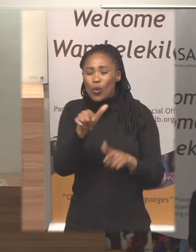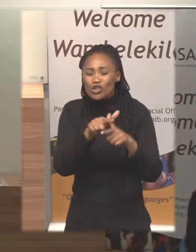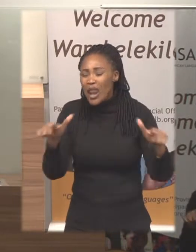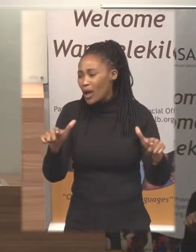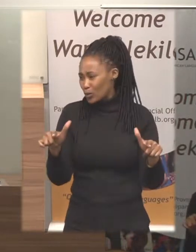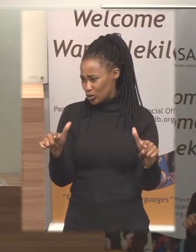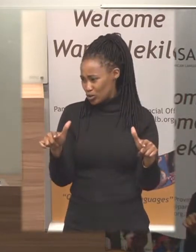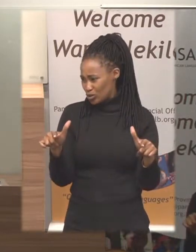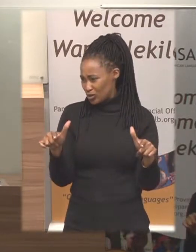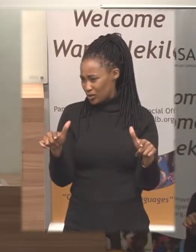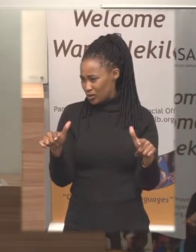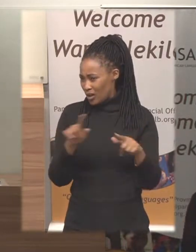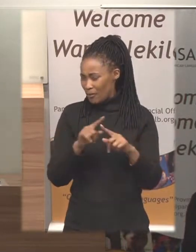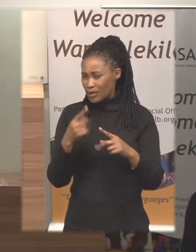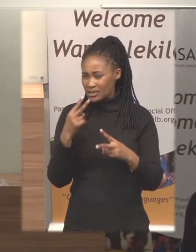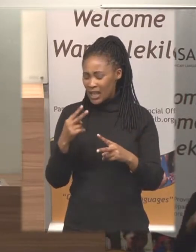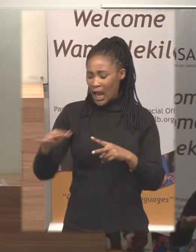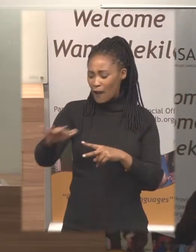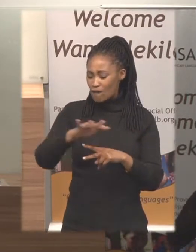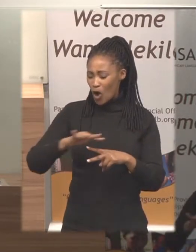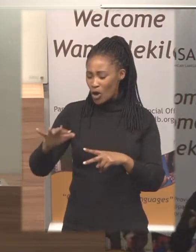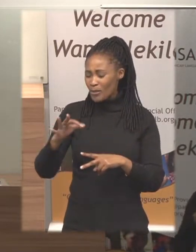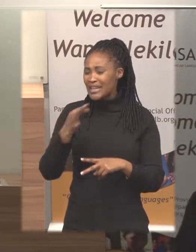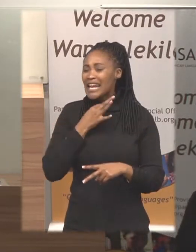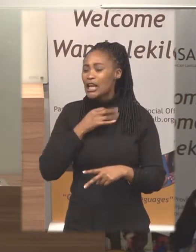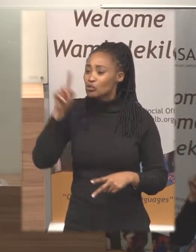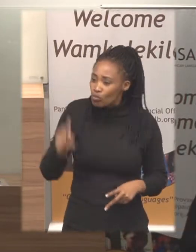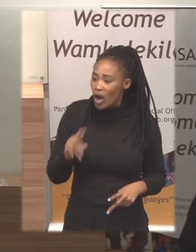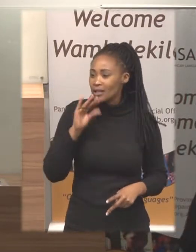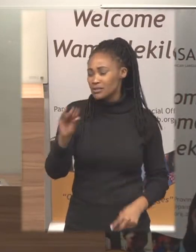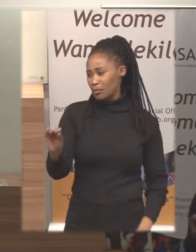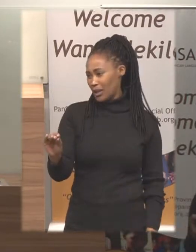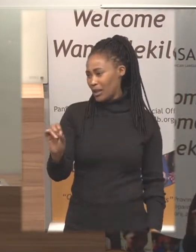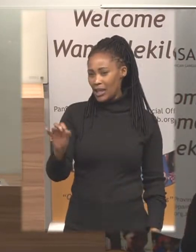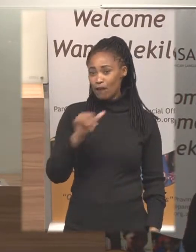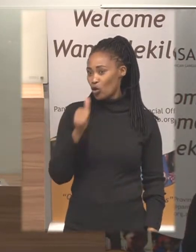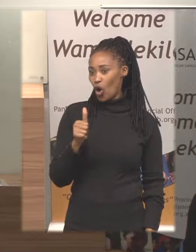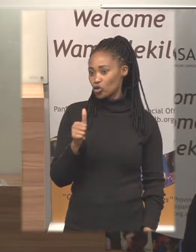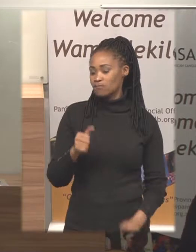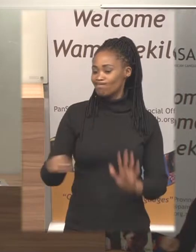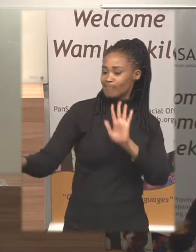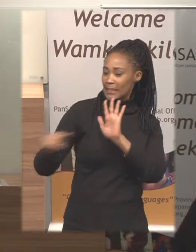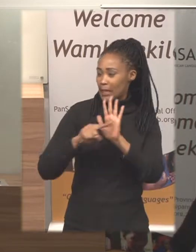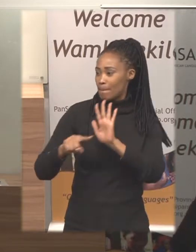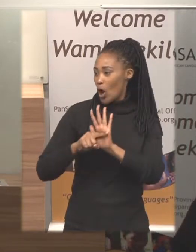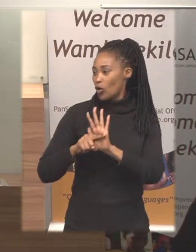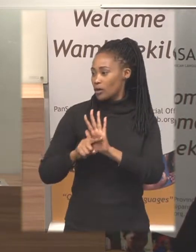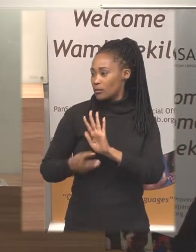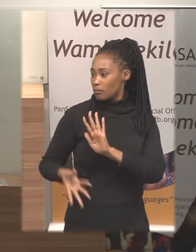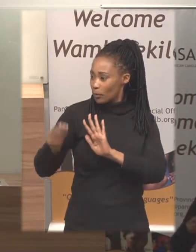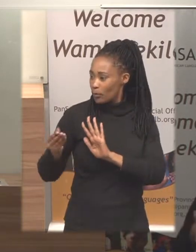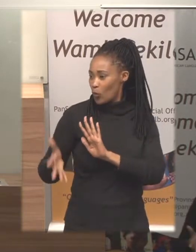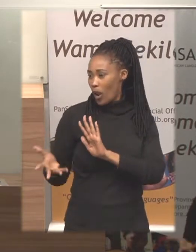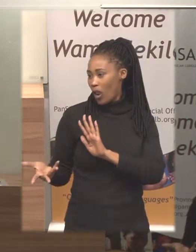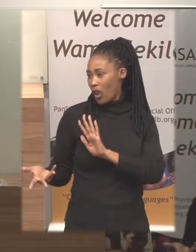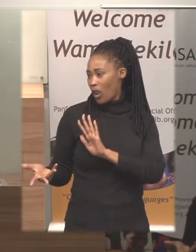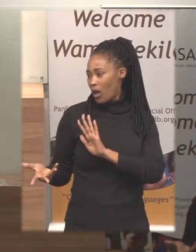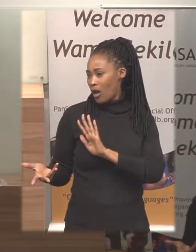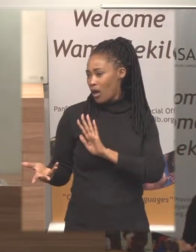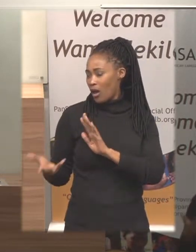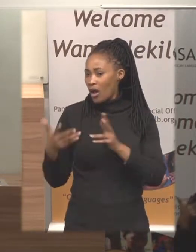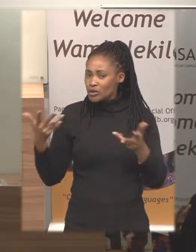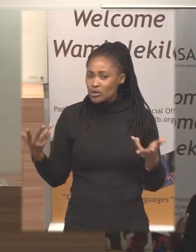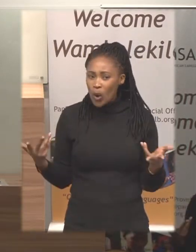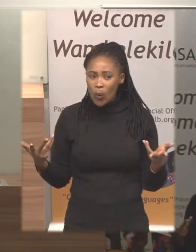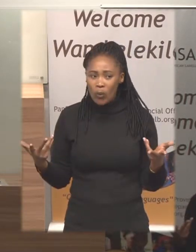speaking English in the environment is enough for them to get a demerit. So in this